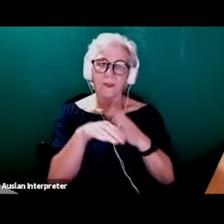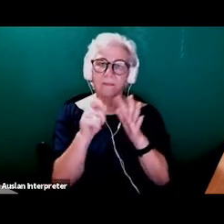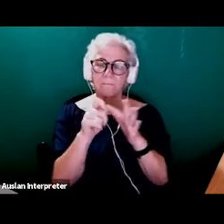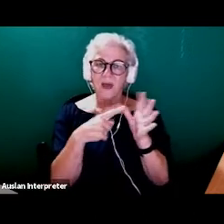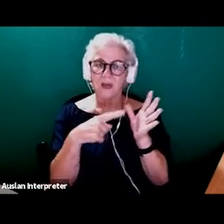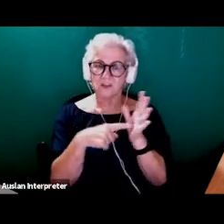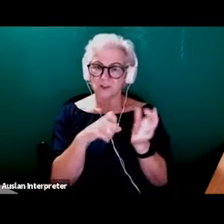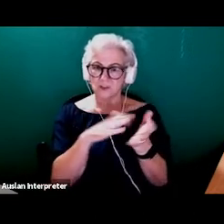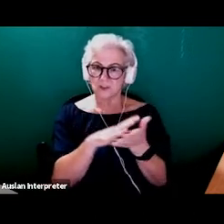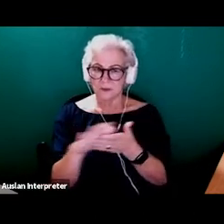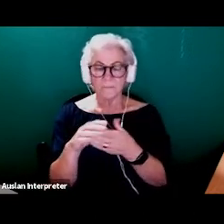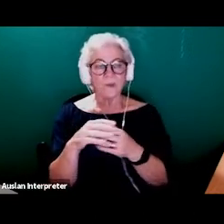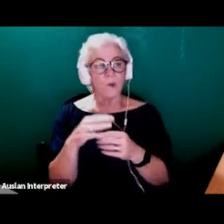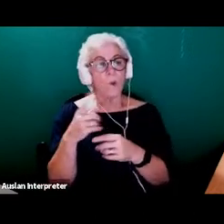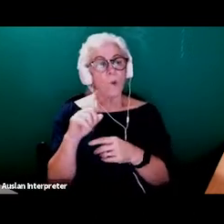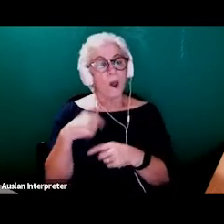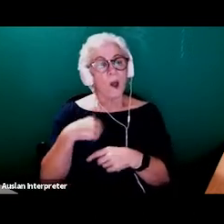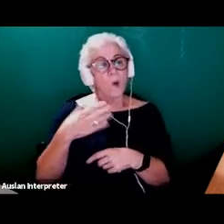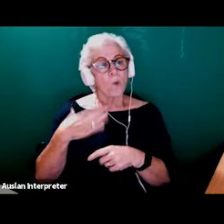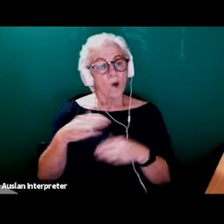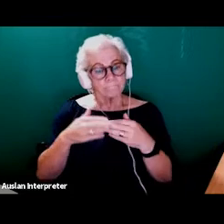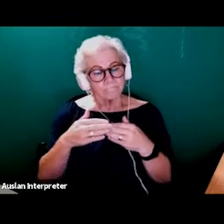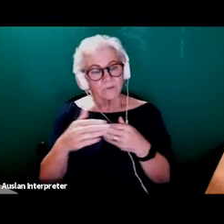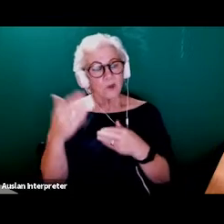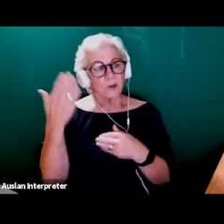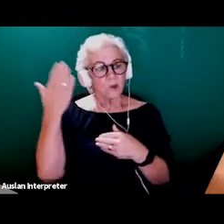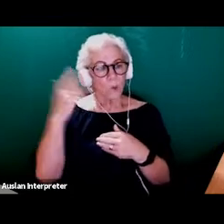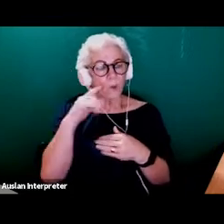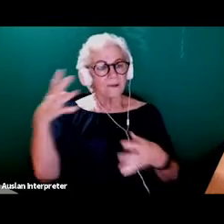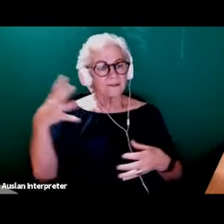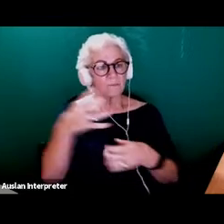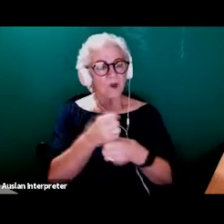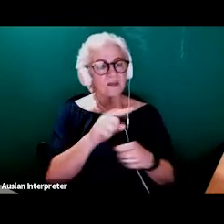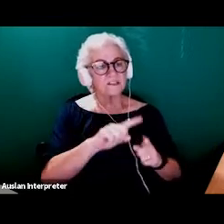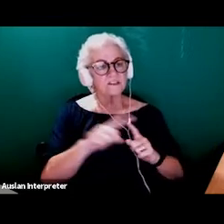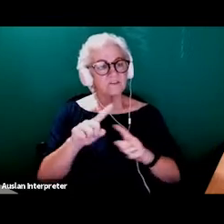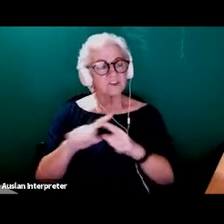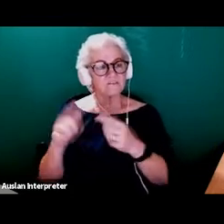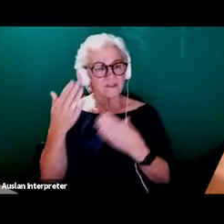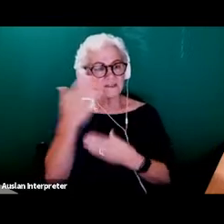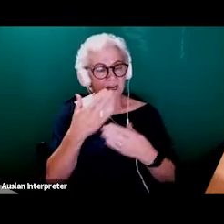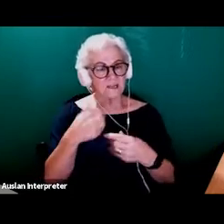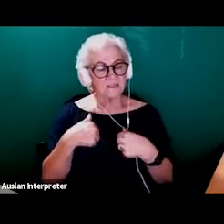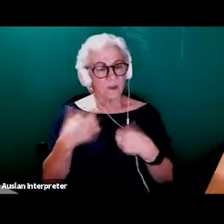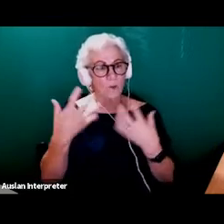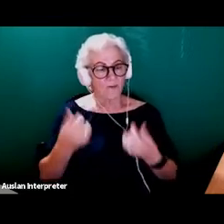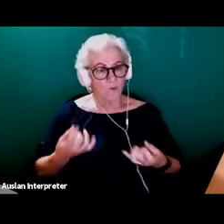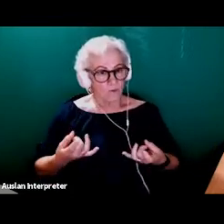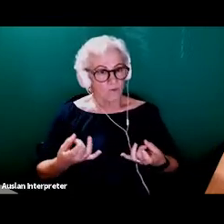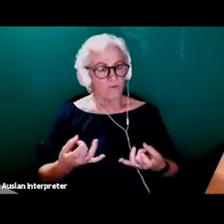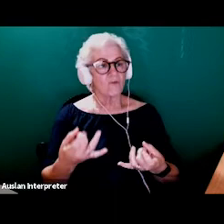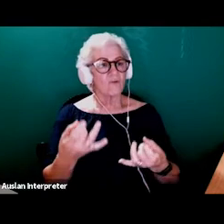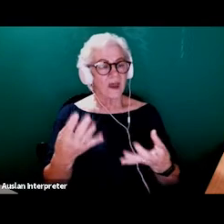So for the remainder of this talk, what I'm going to be summarising is a series of studies that we have conducted over the